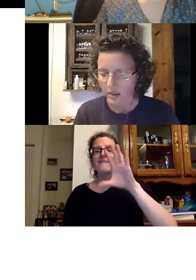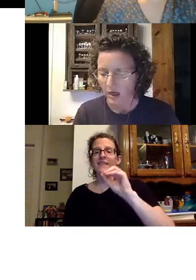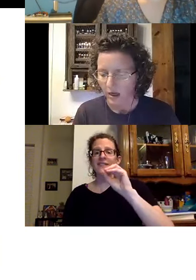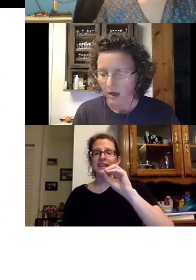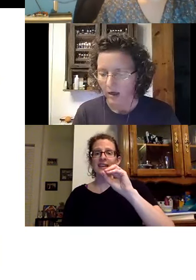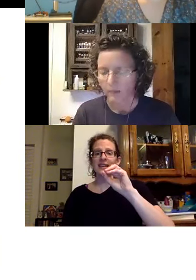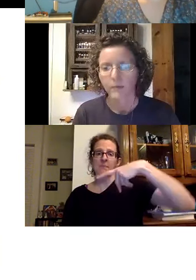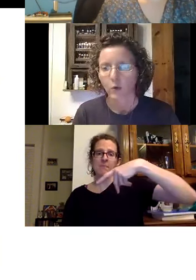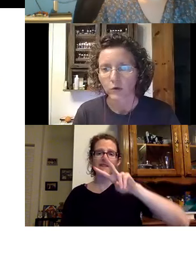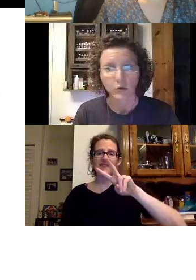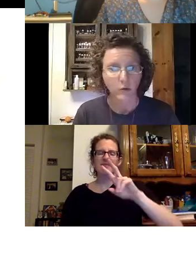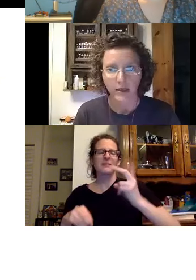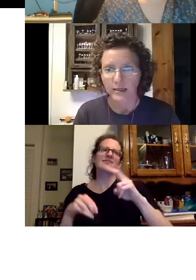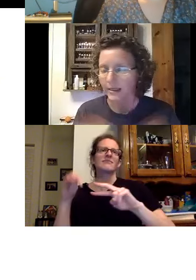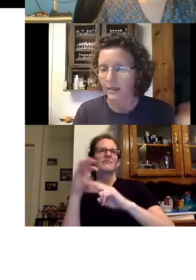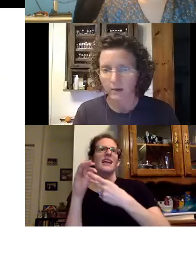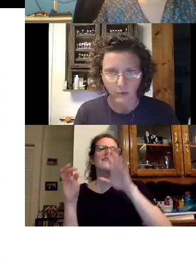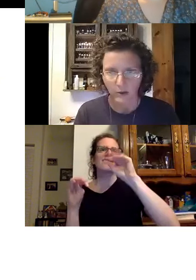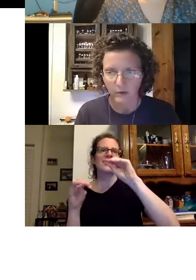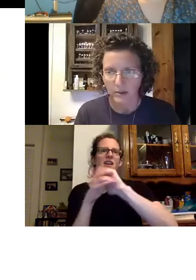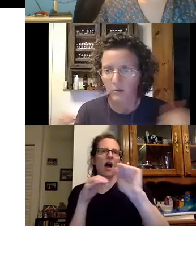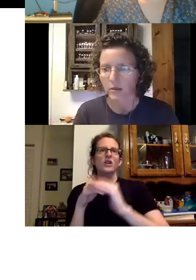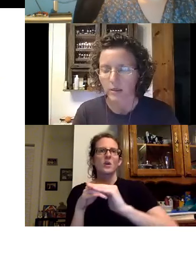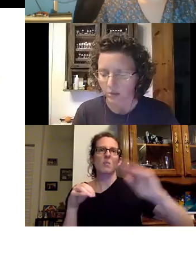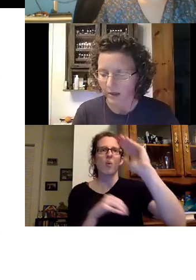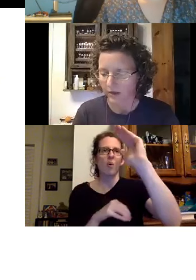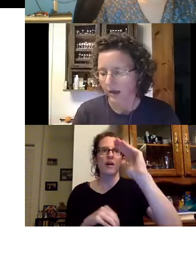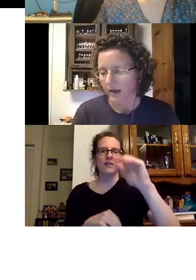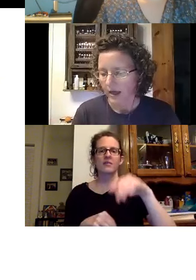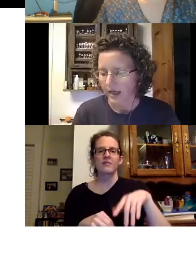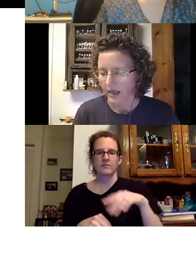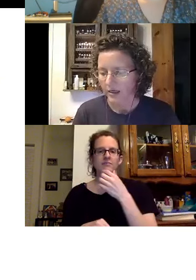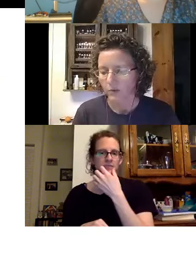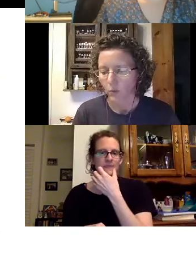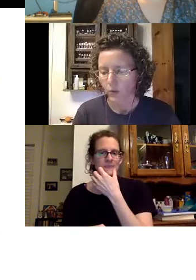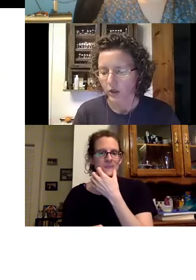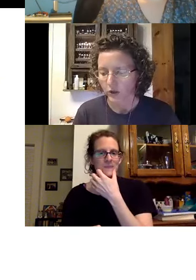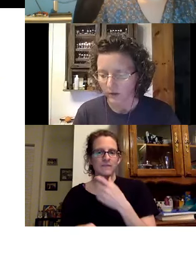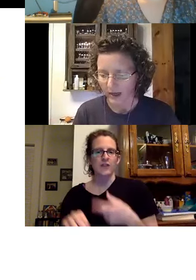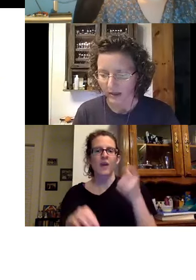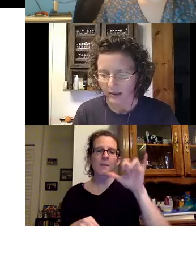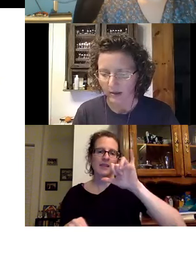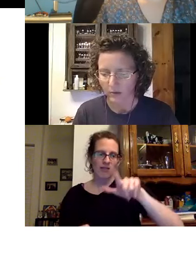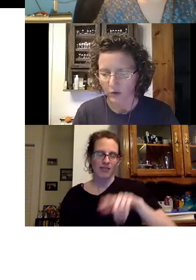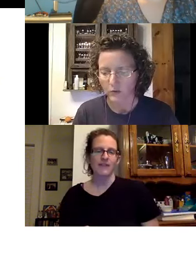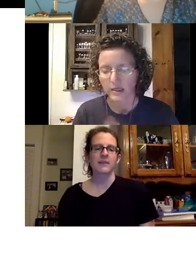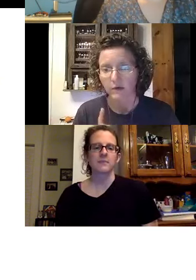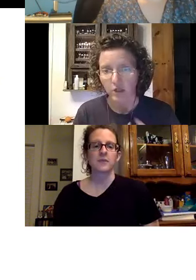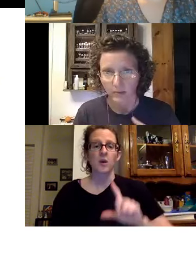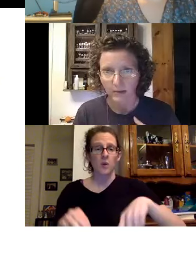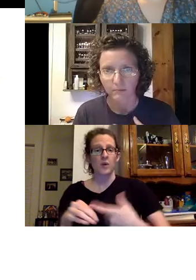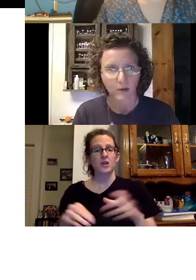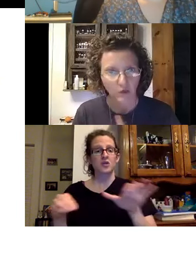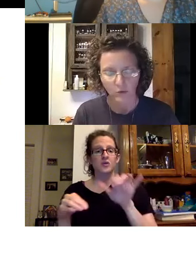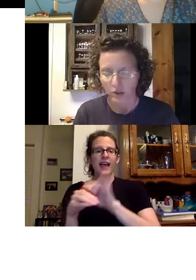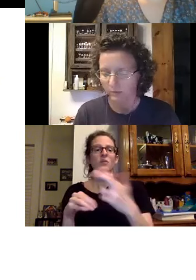$50. Oils or products, anything from Young Living store each month. And when you do that, you will save on